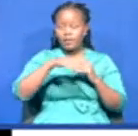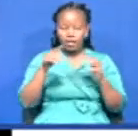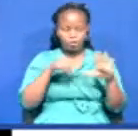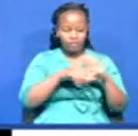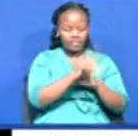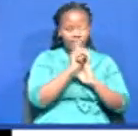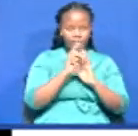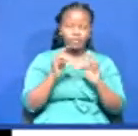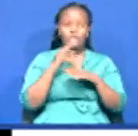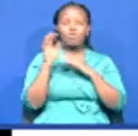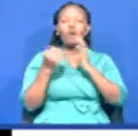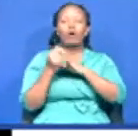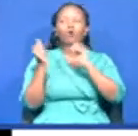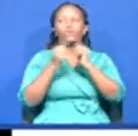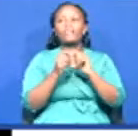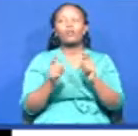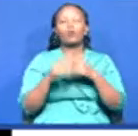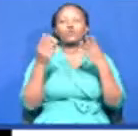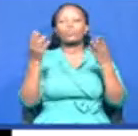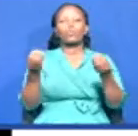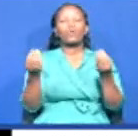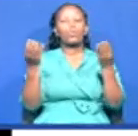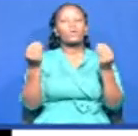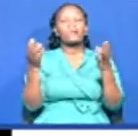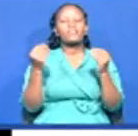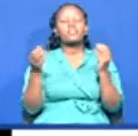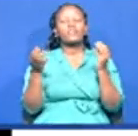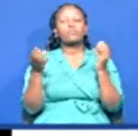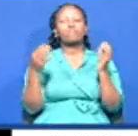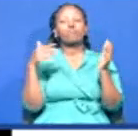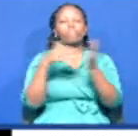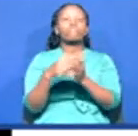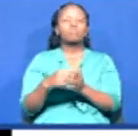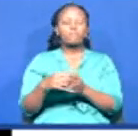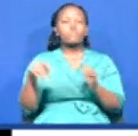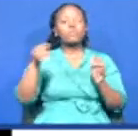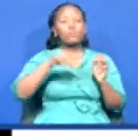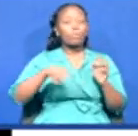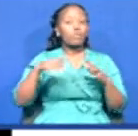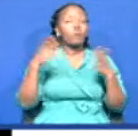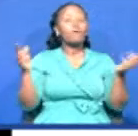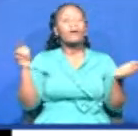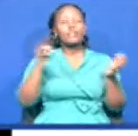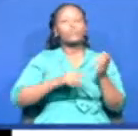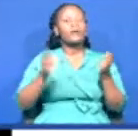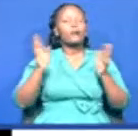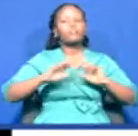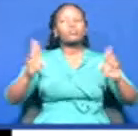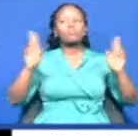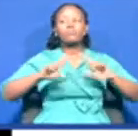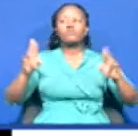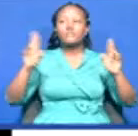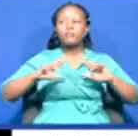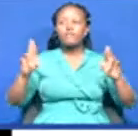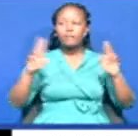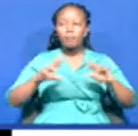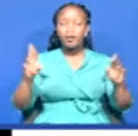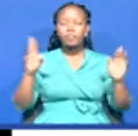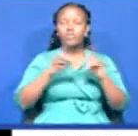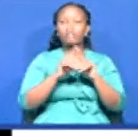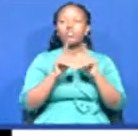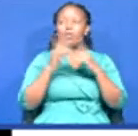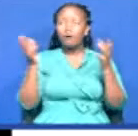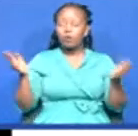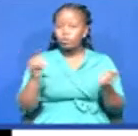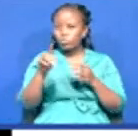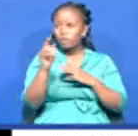it is much easier to intercept. And so for us, we are very much for it, as it would make